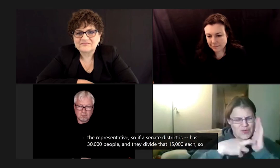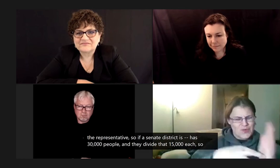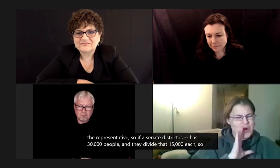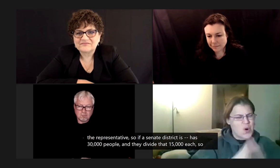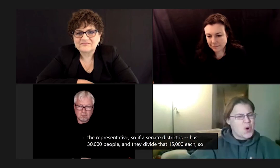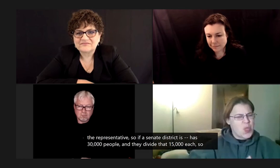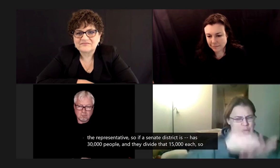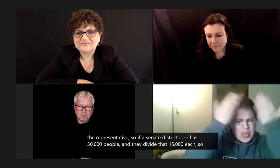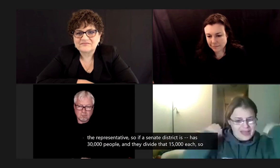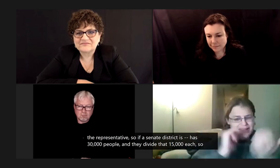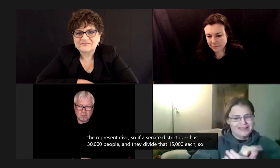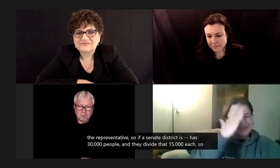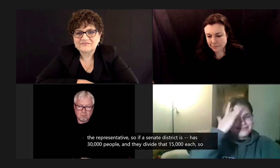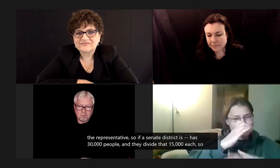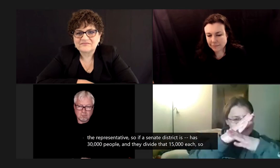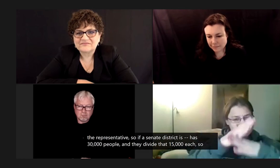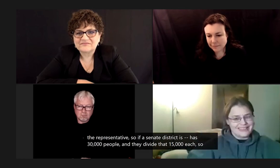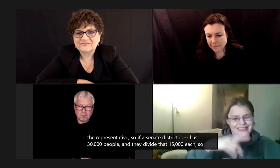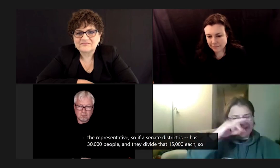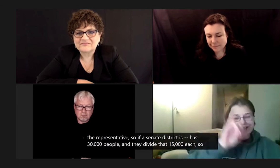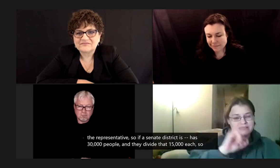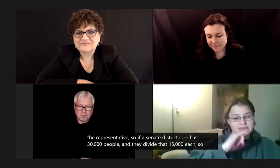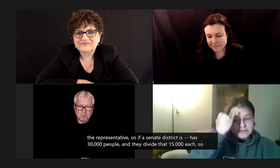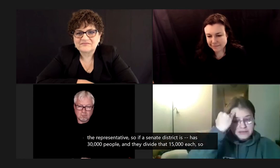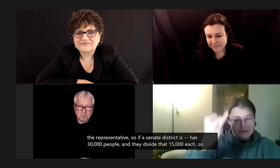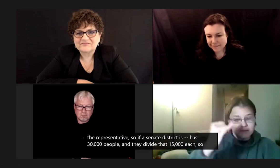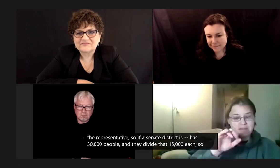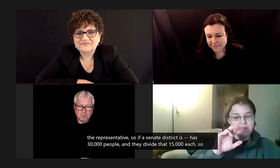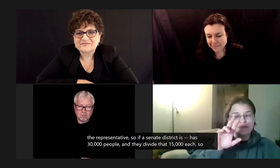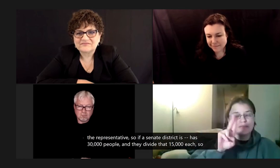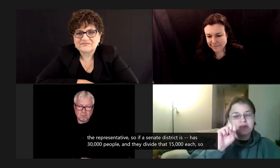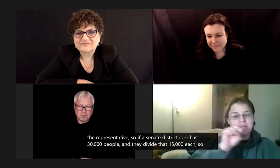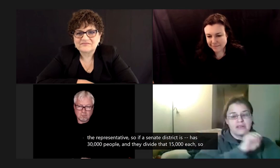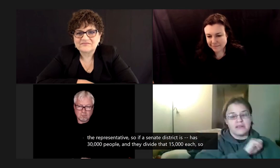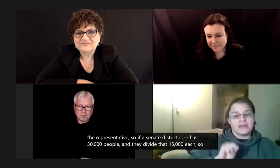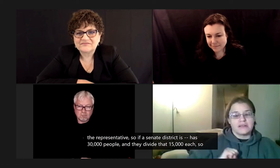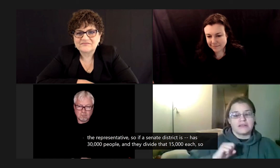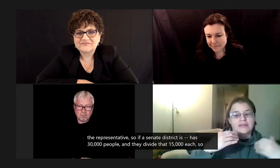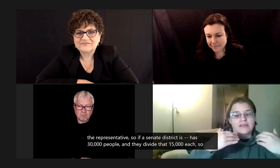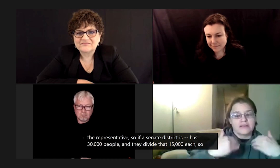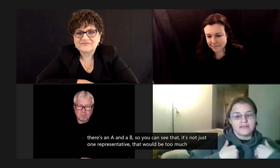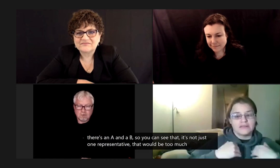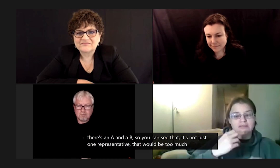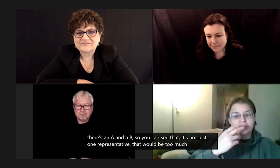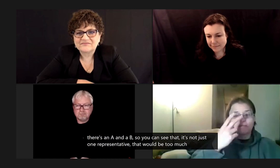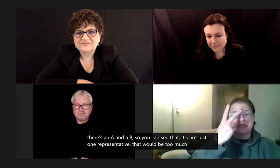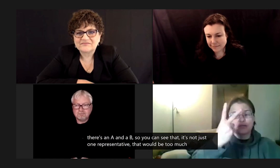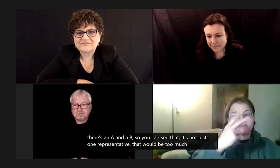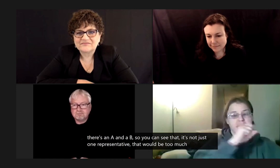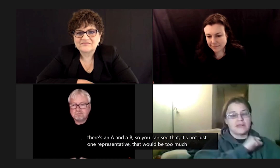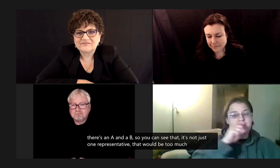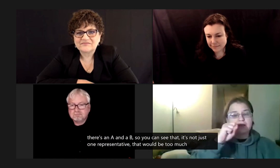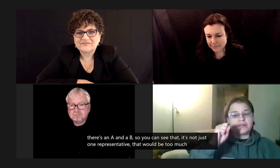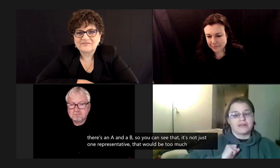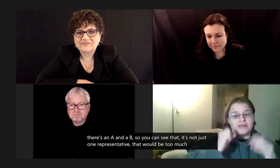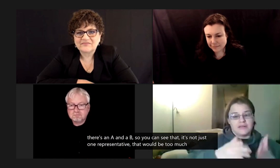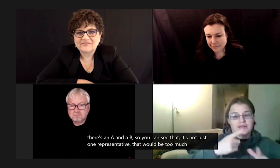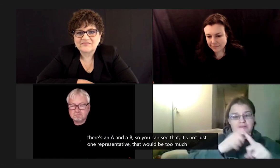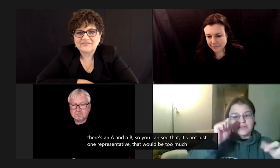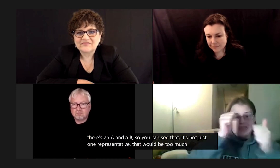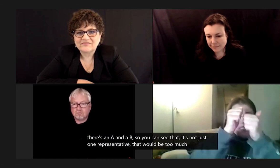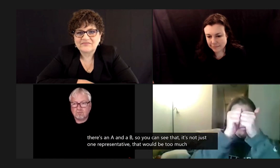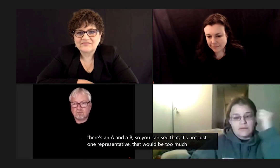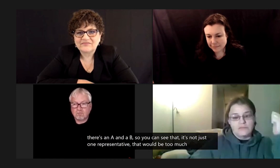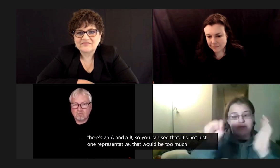see that it's not just one representative. That would be too much for one. So they divide the work. And the senators